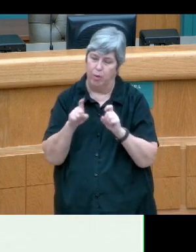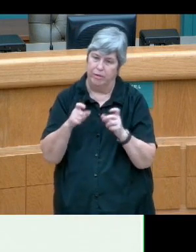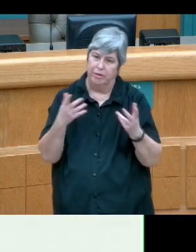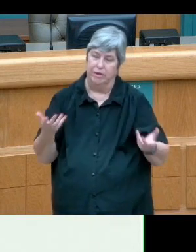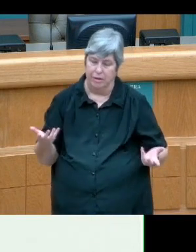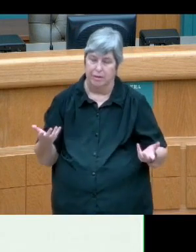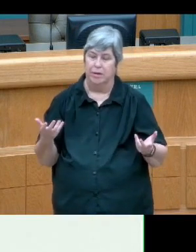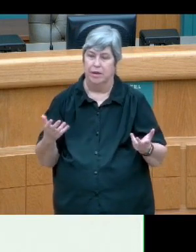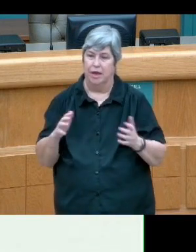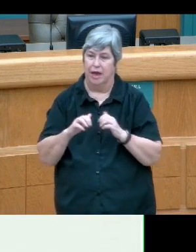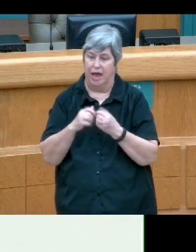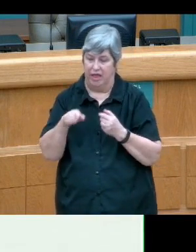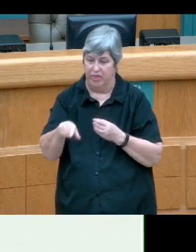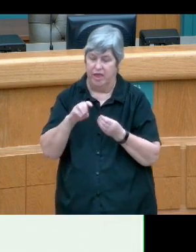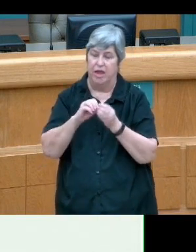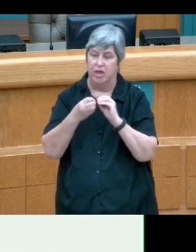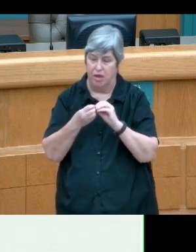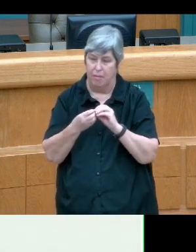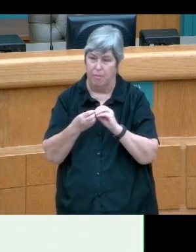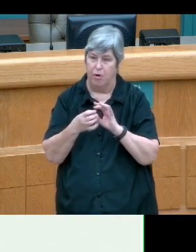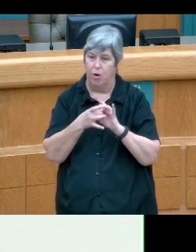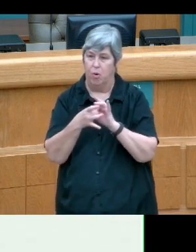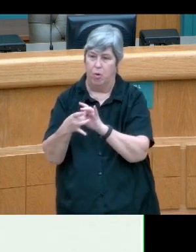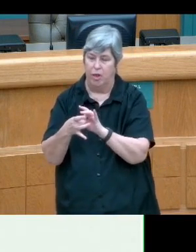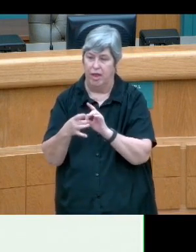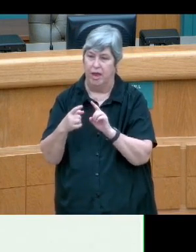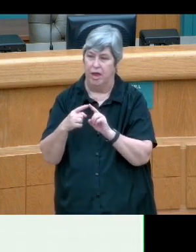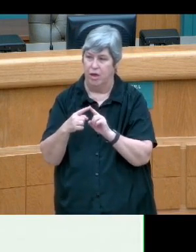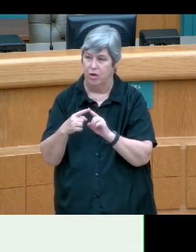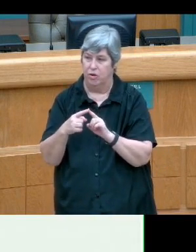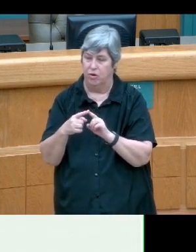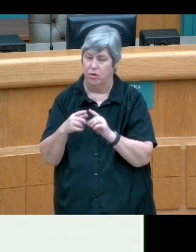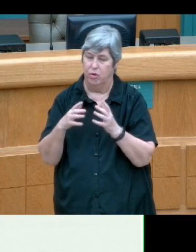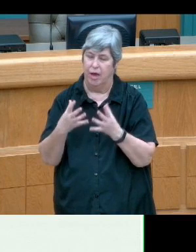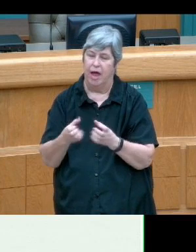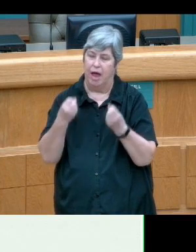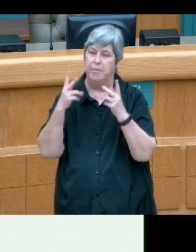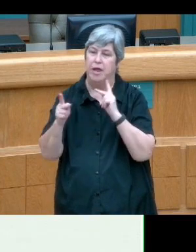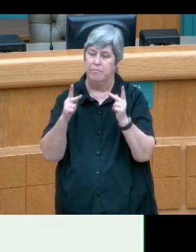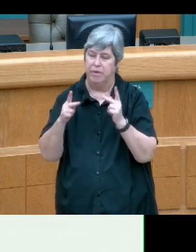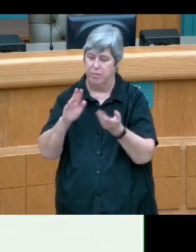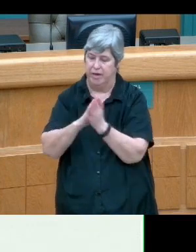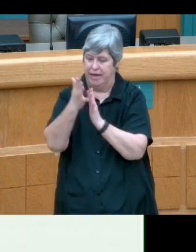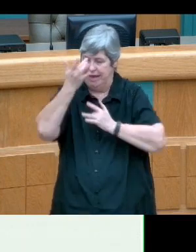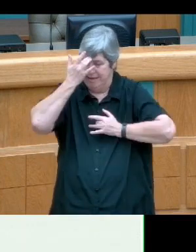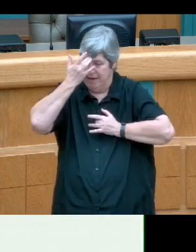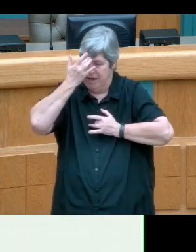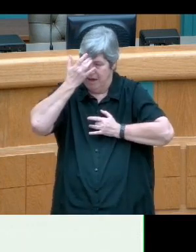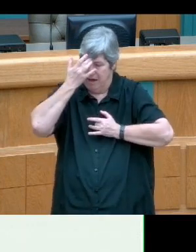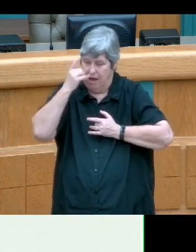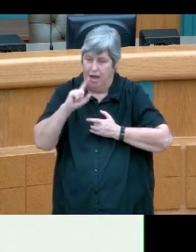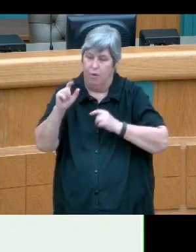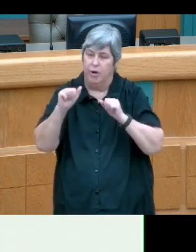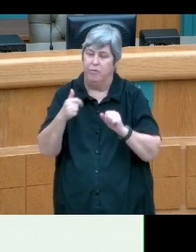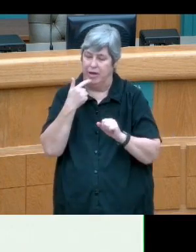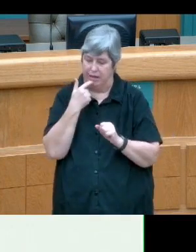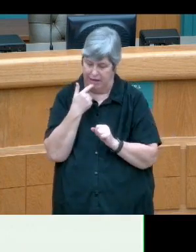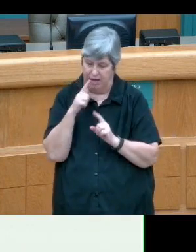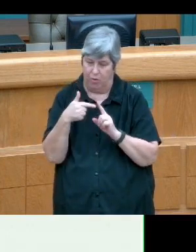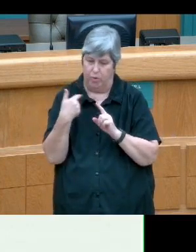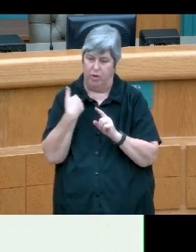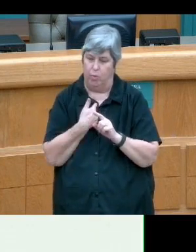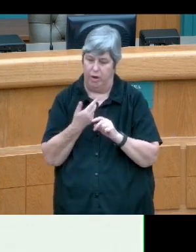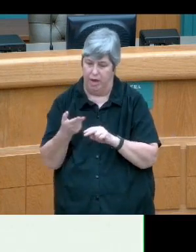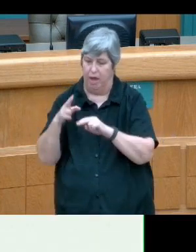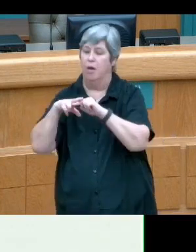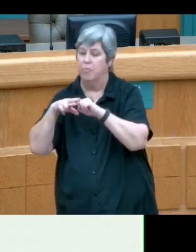graph is, how do these numbers here relate to the transmission ratio, and where's the line that we can draw on this graph that says when we go